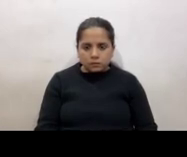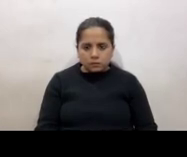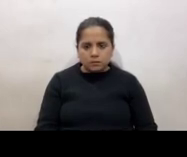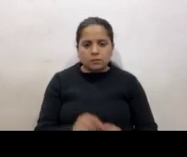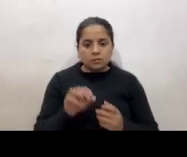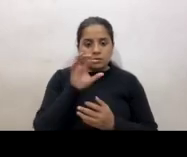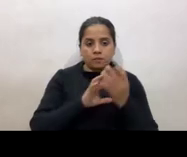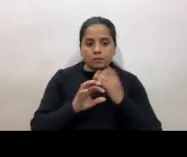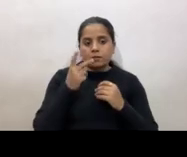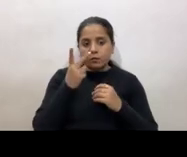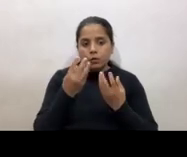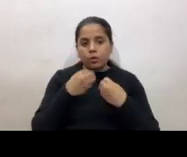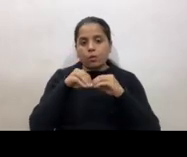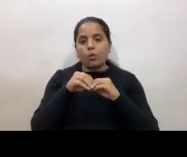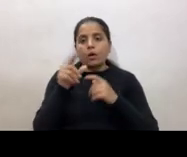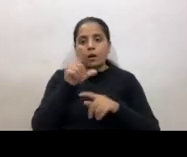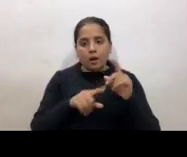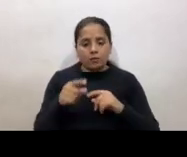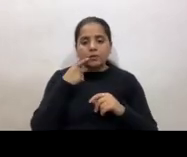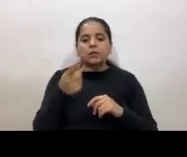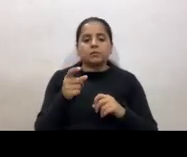combination of two or more languages. Okay.